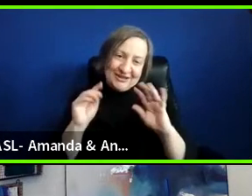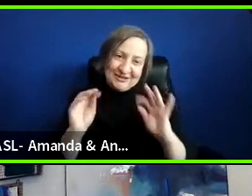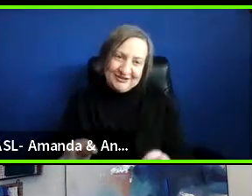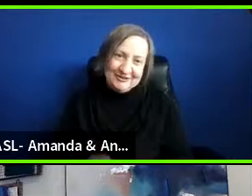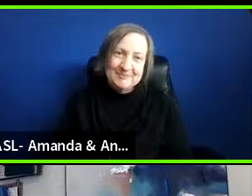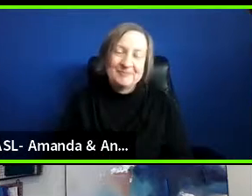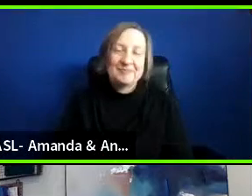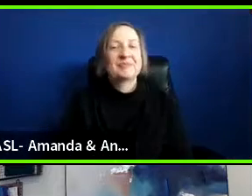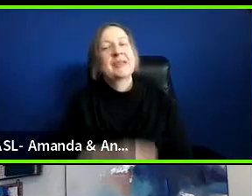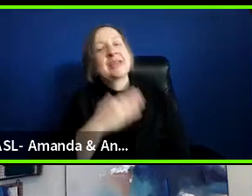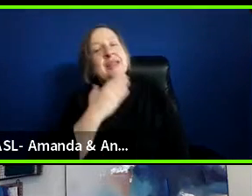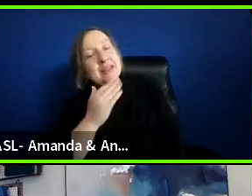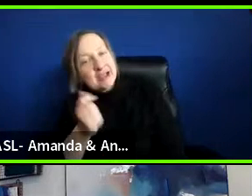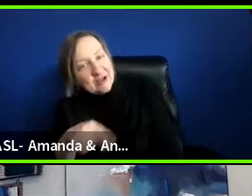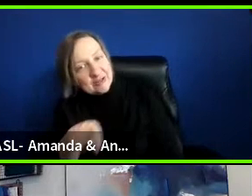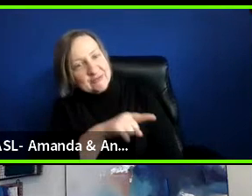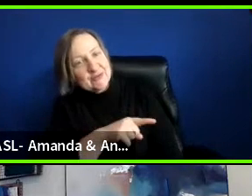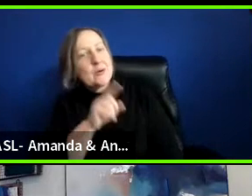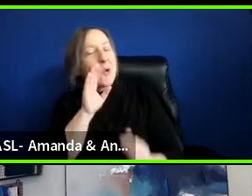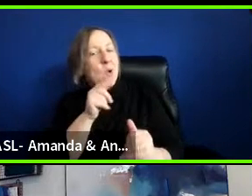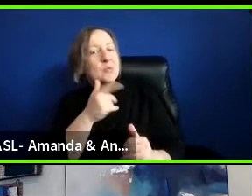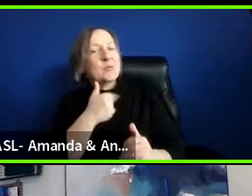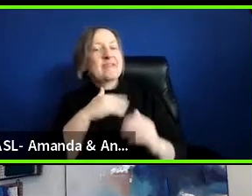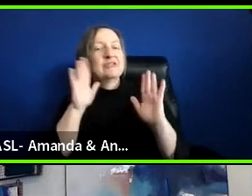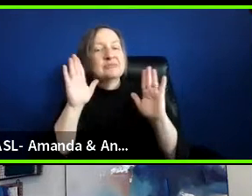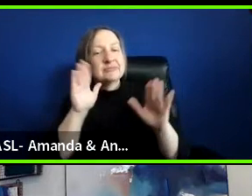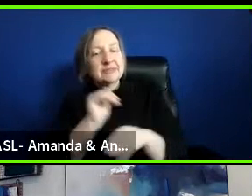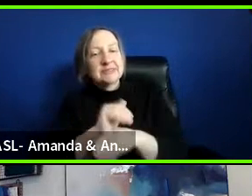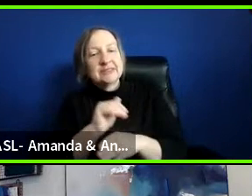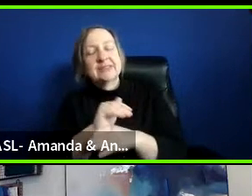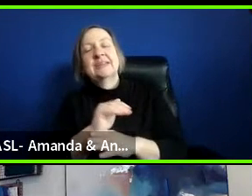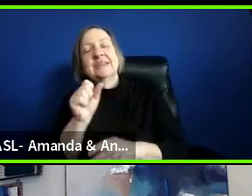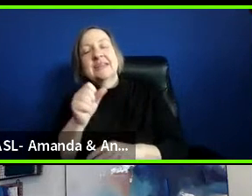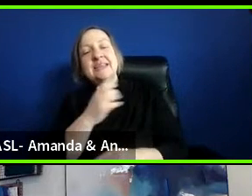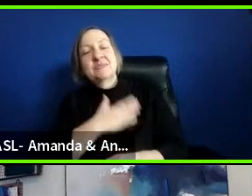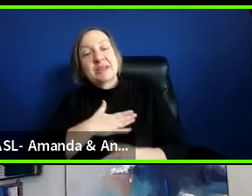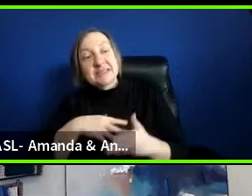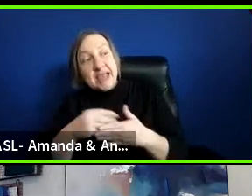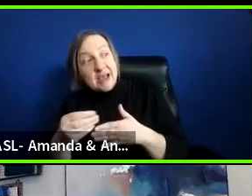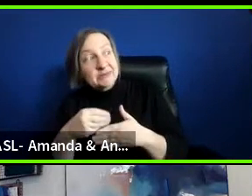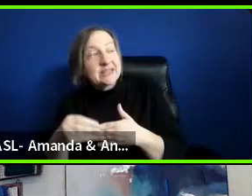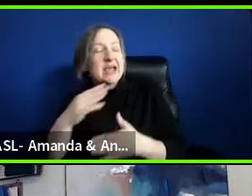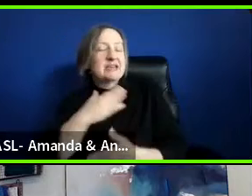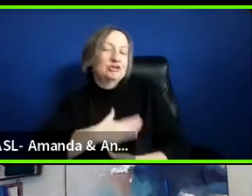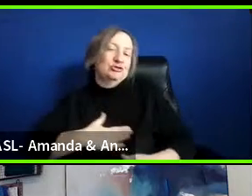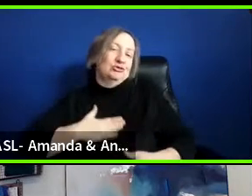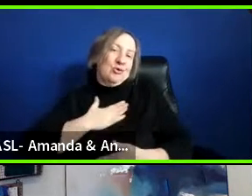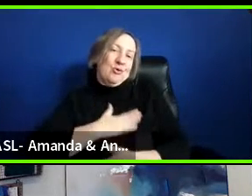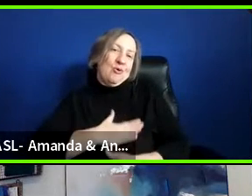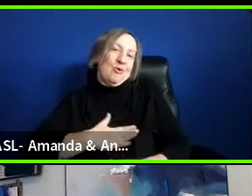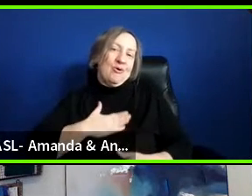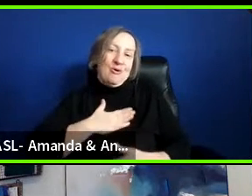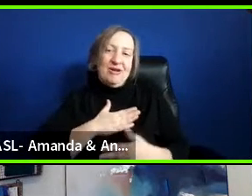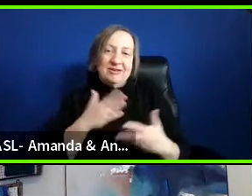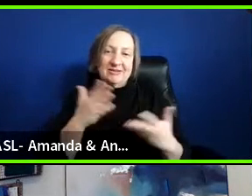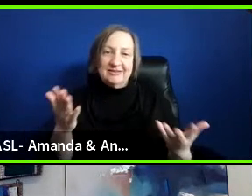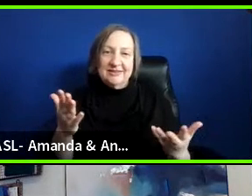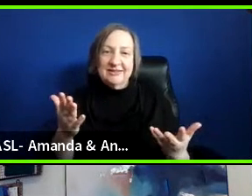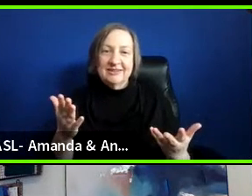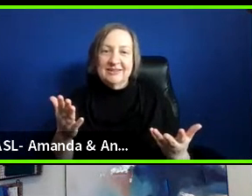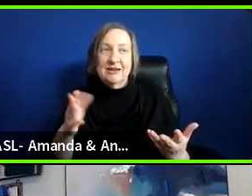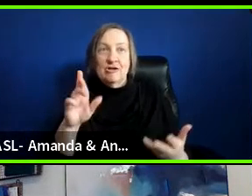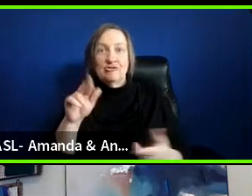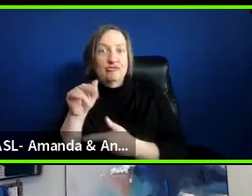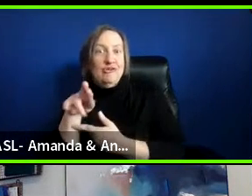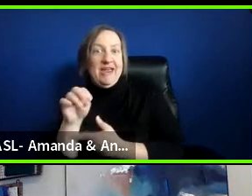Great. Well, thank you all. Hope you have a wonderful evening. And yes, please go outside and enjoy this rare thing we actually have, which is